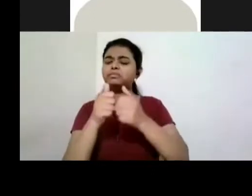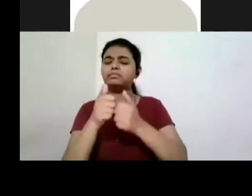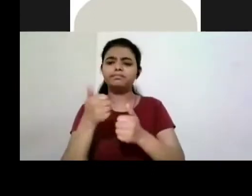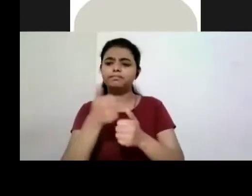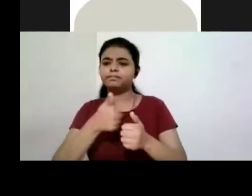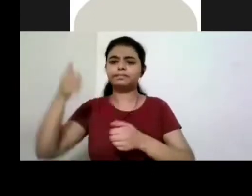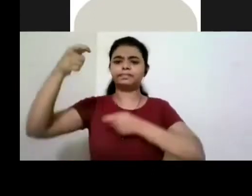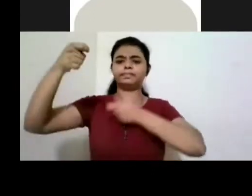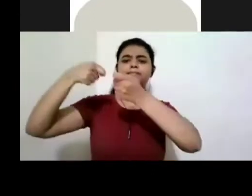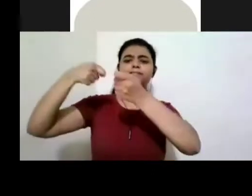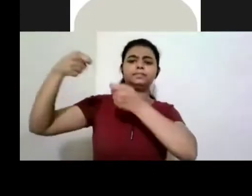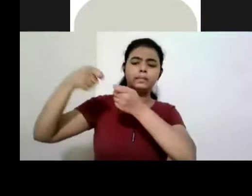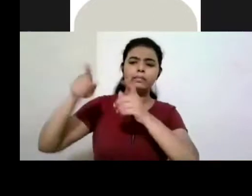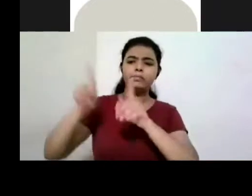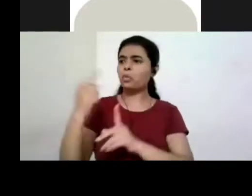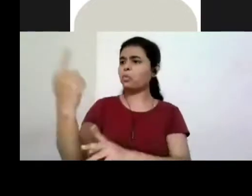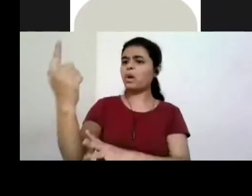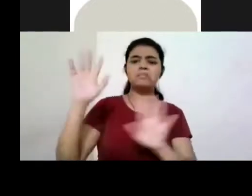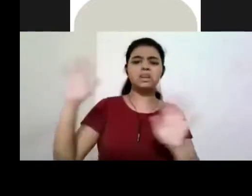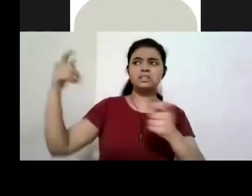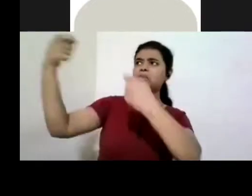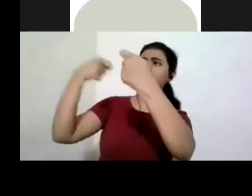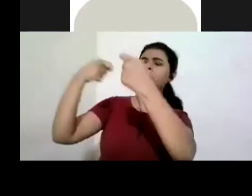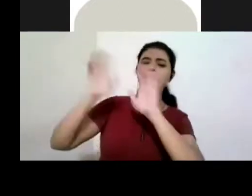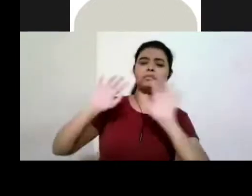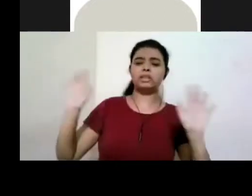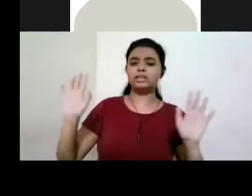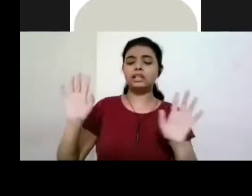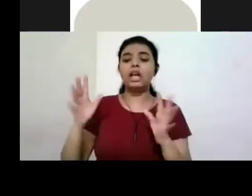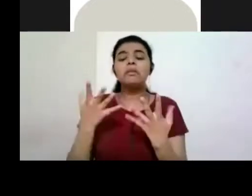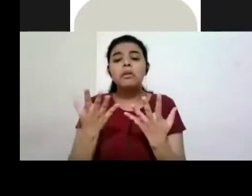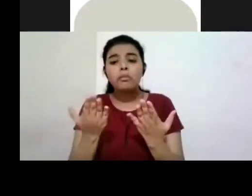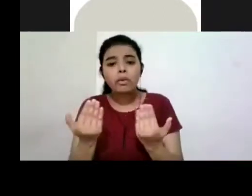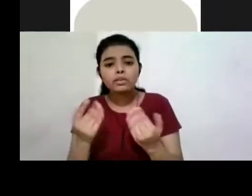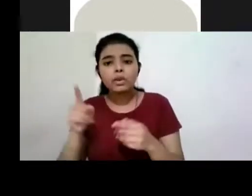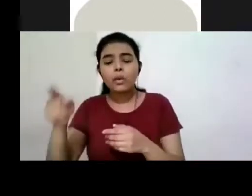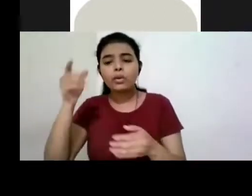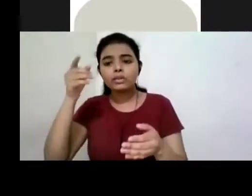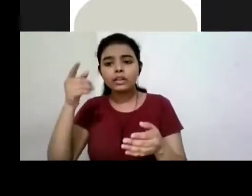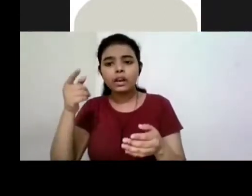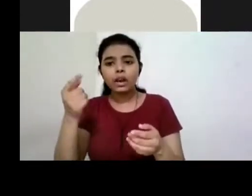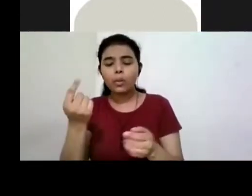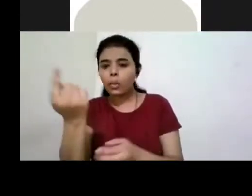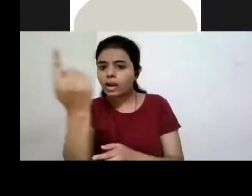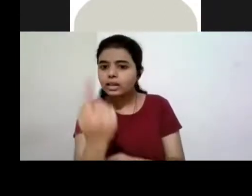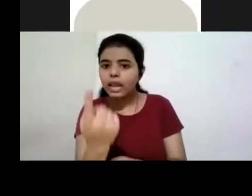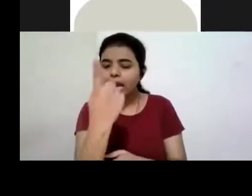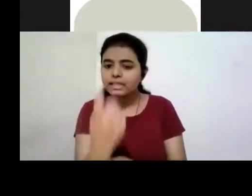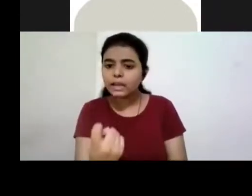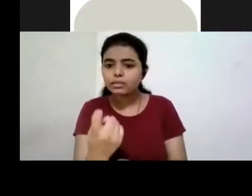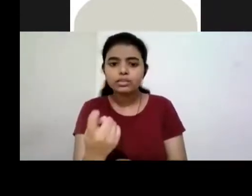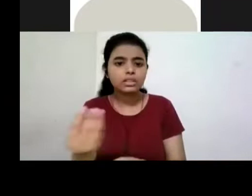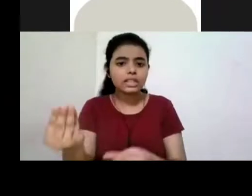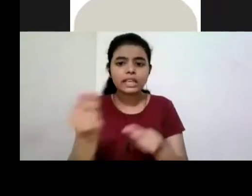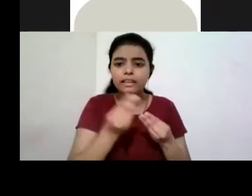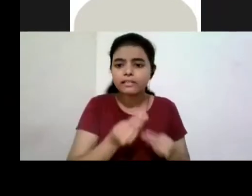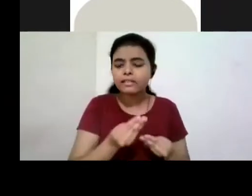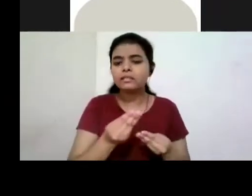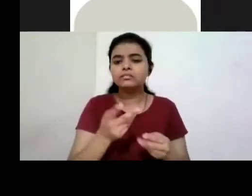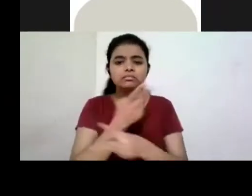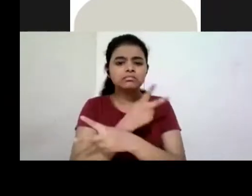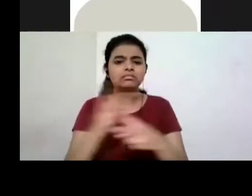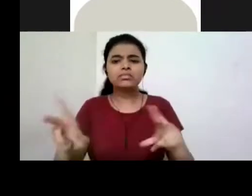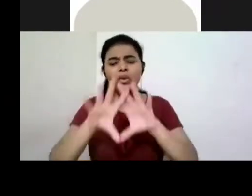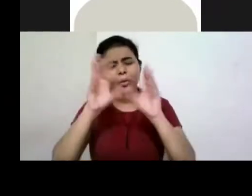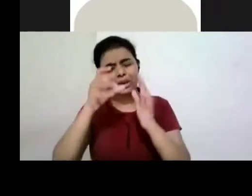authoritarian, singular. If you bring in any exceptions or provisos, there's a whole range of hoops that you have to go through before